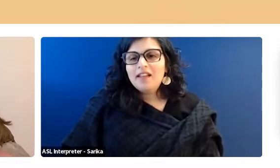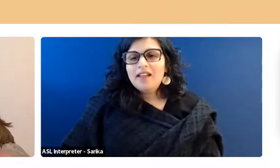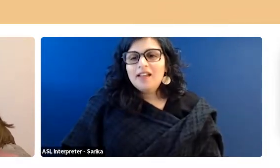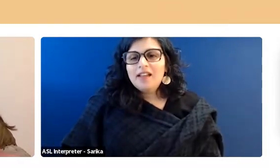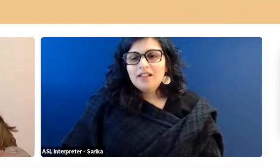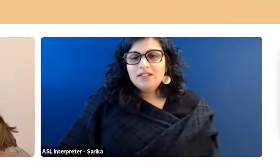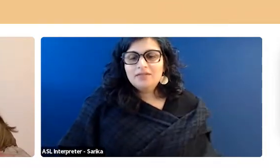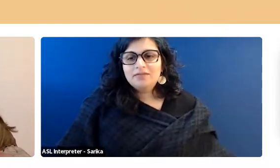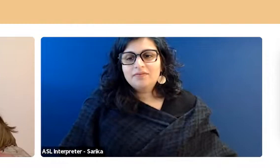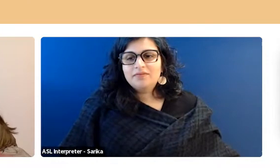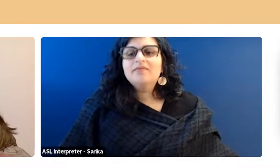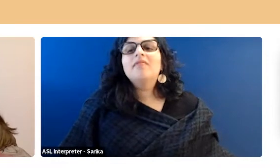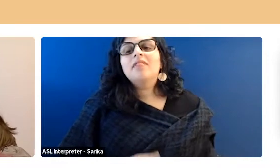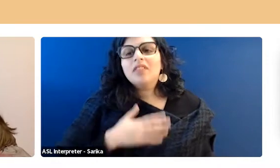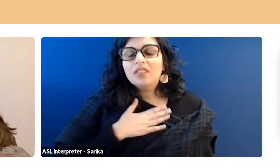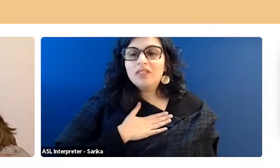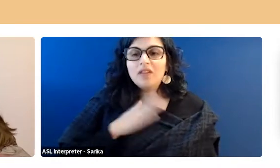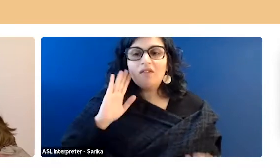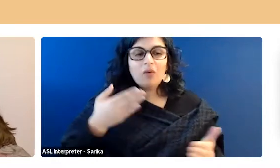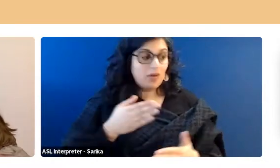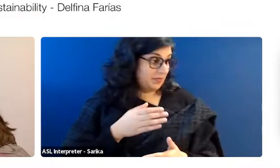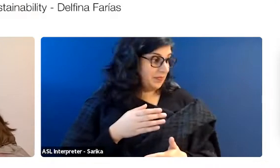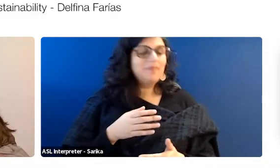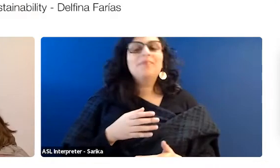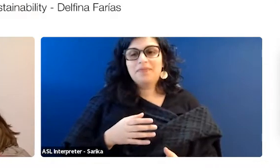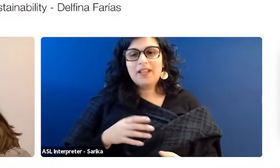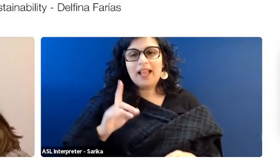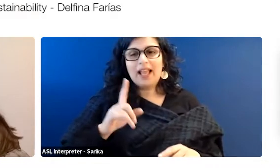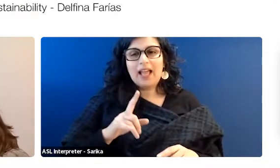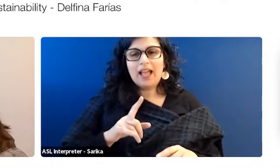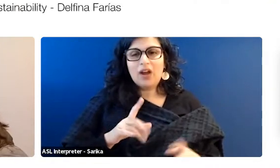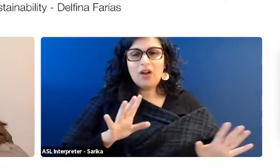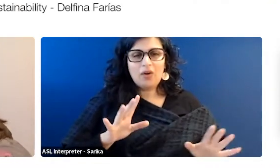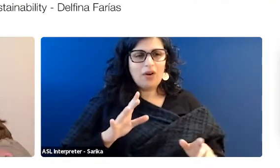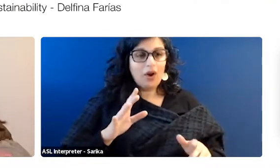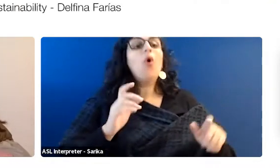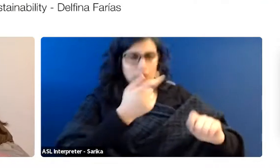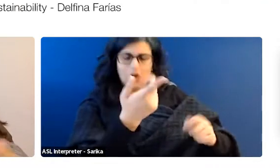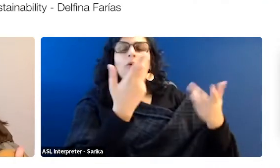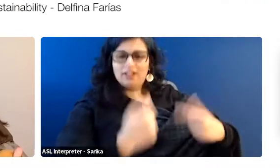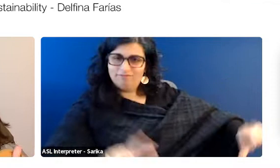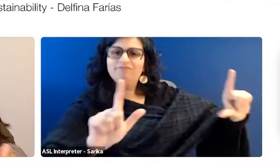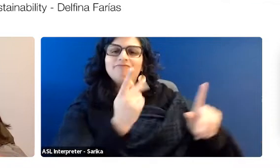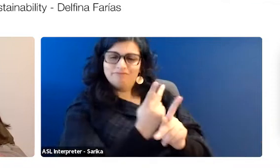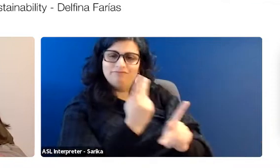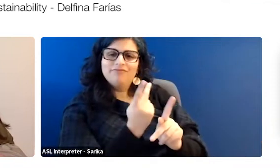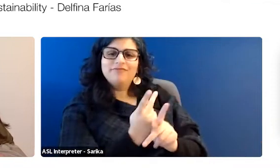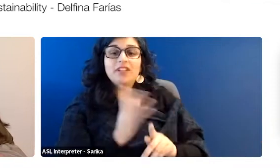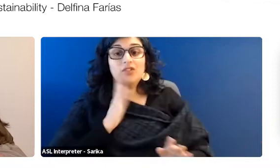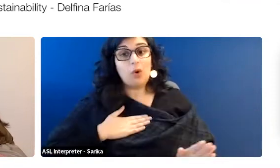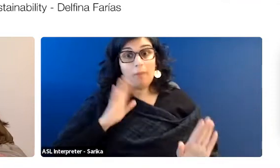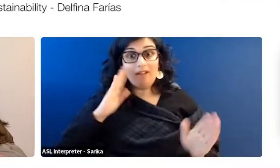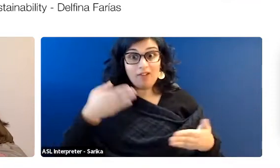my focus was, I'm not sure if I can pass the slides. All right, great. So my focus for this